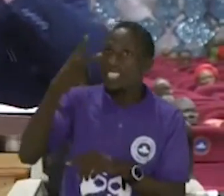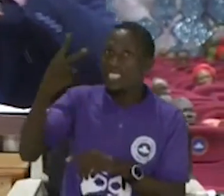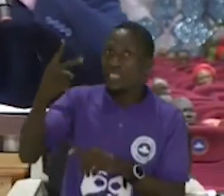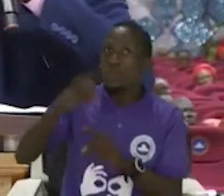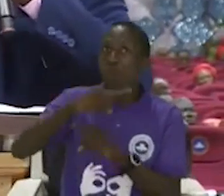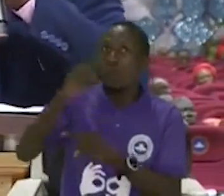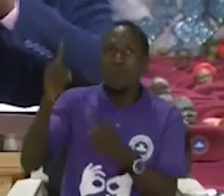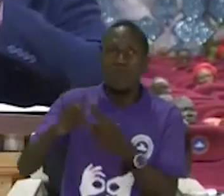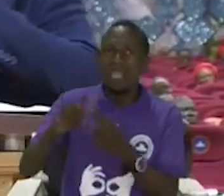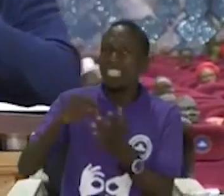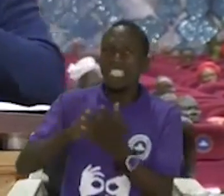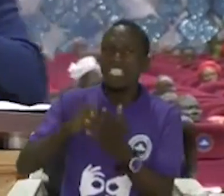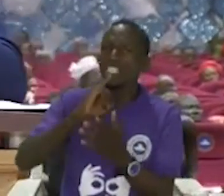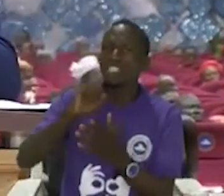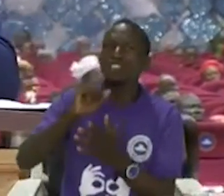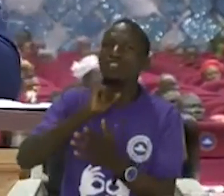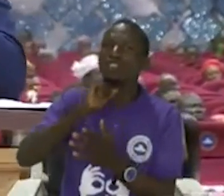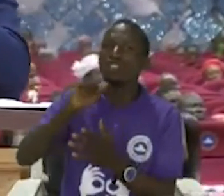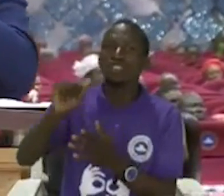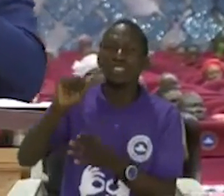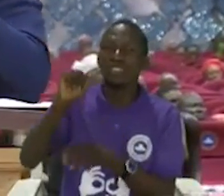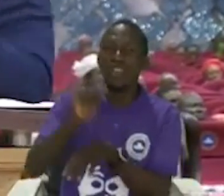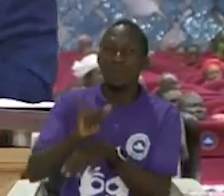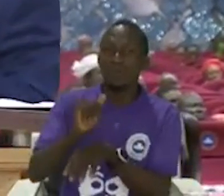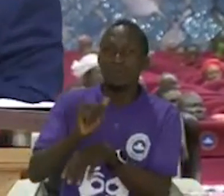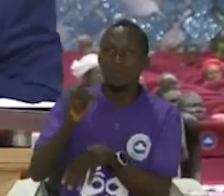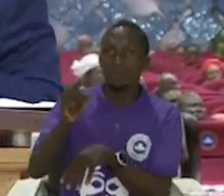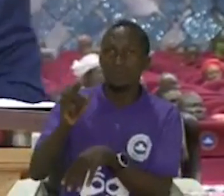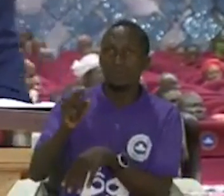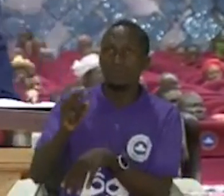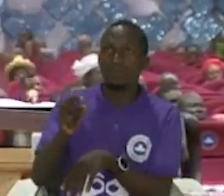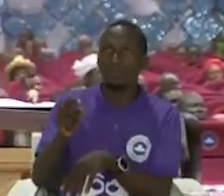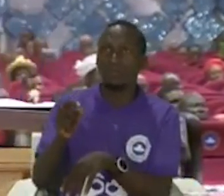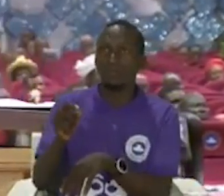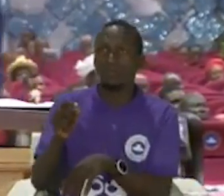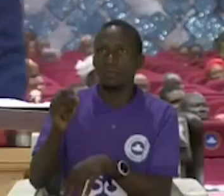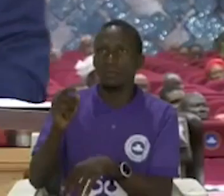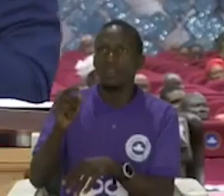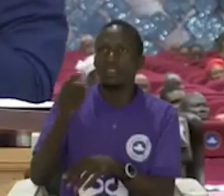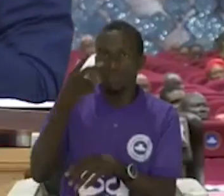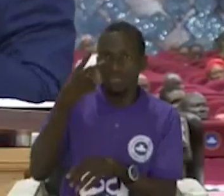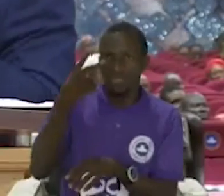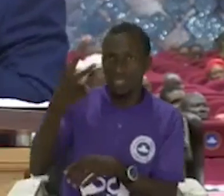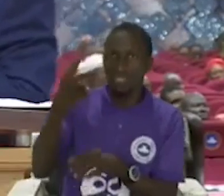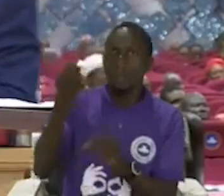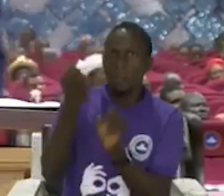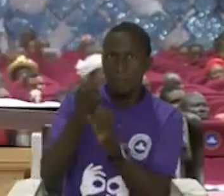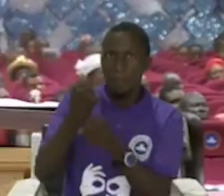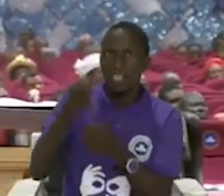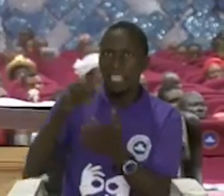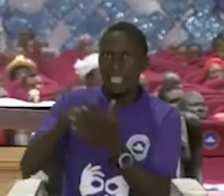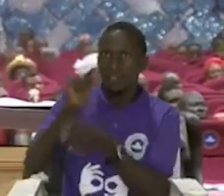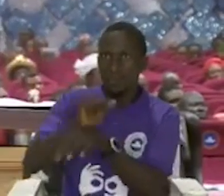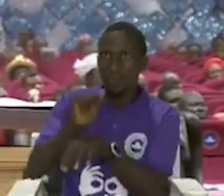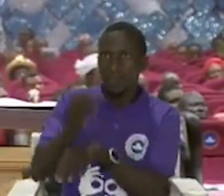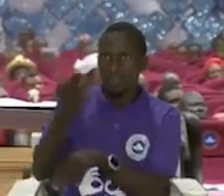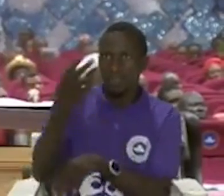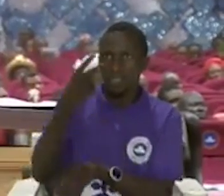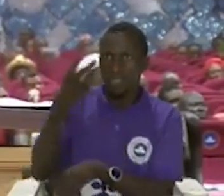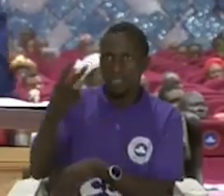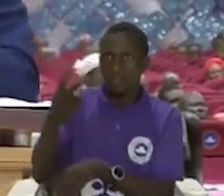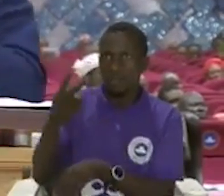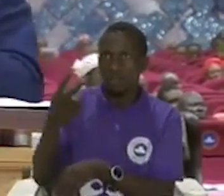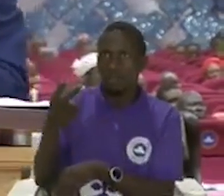it's not active. Can I make it active? Can I make it active?